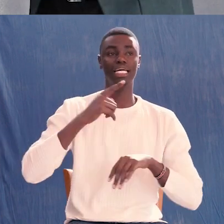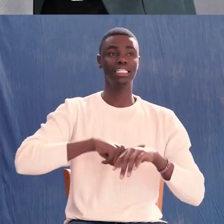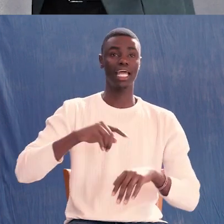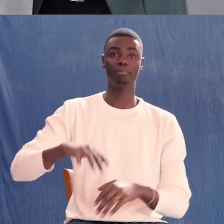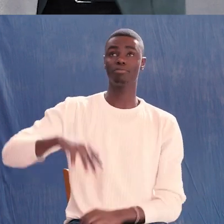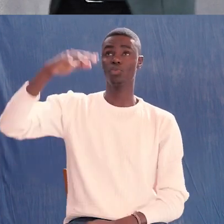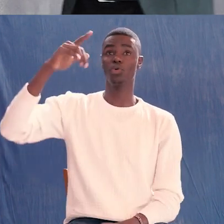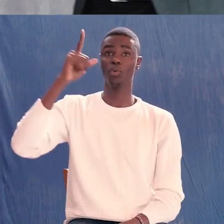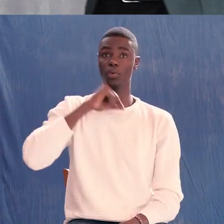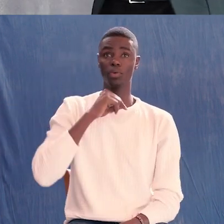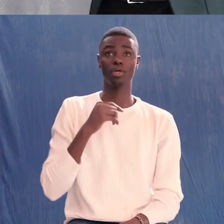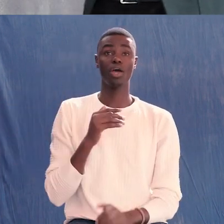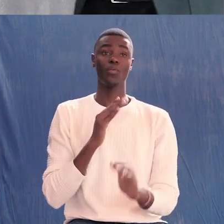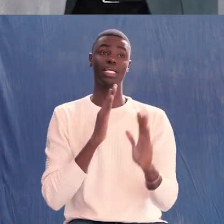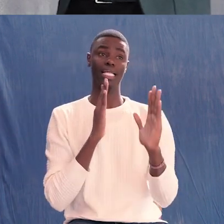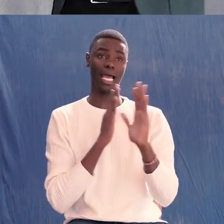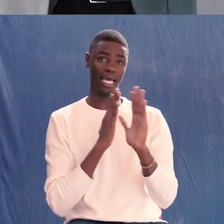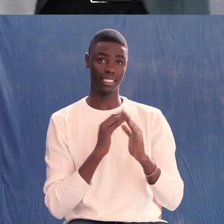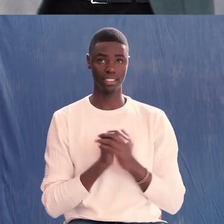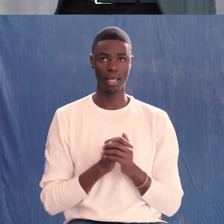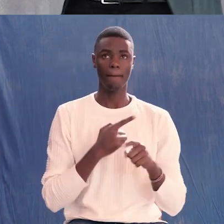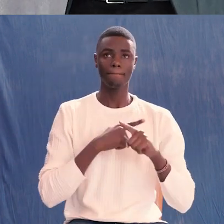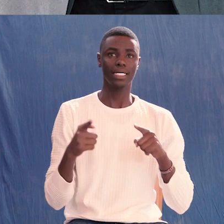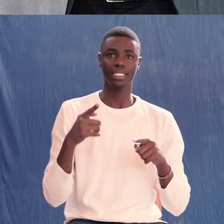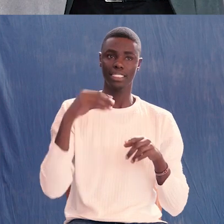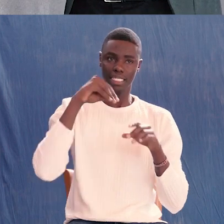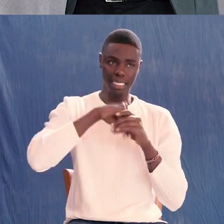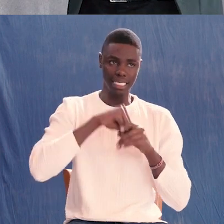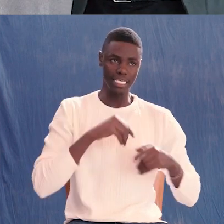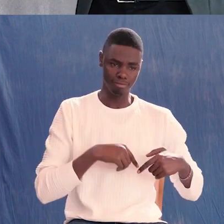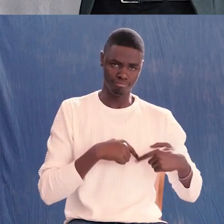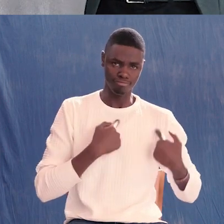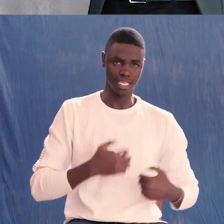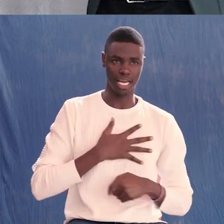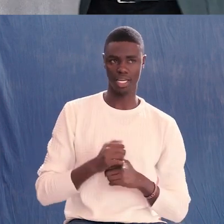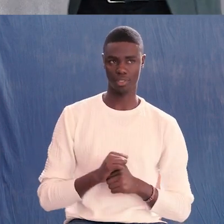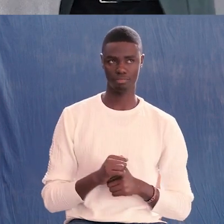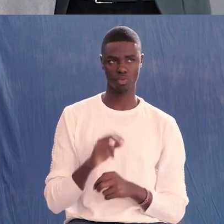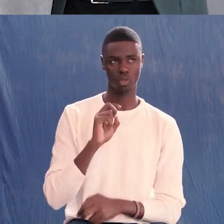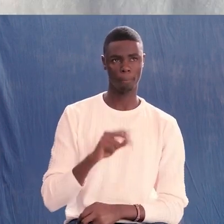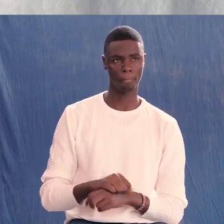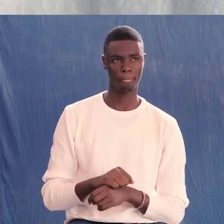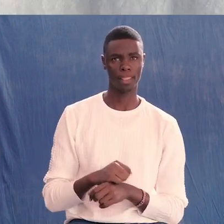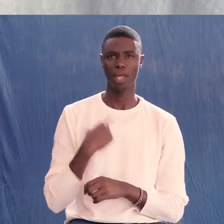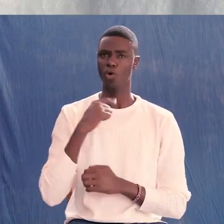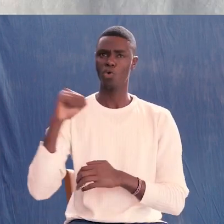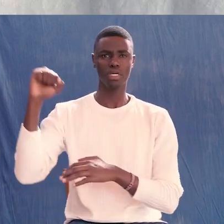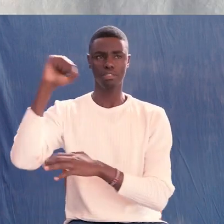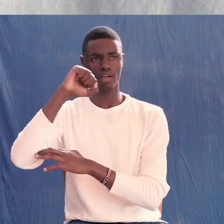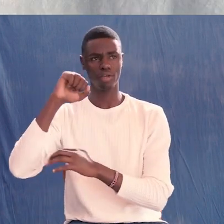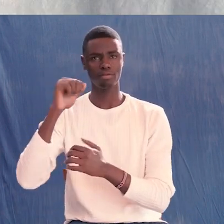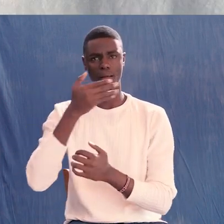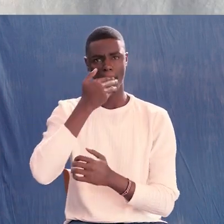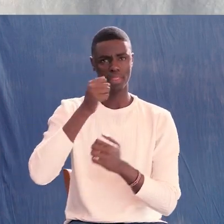we hide it. But inside, it's like, okay, who's driving the better car?